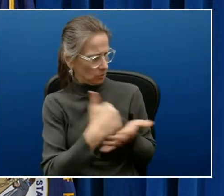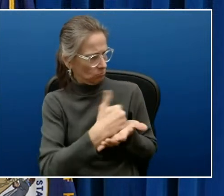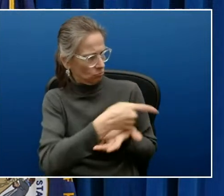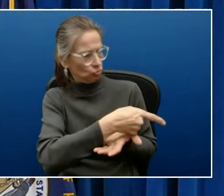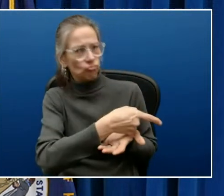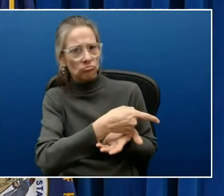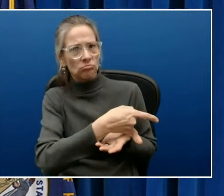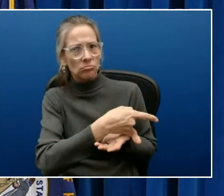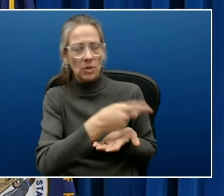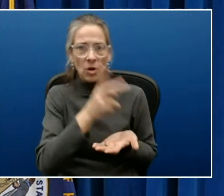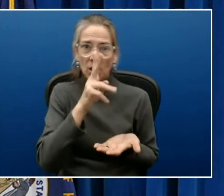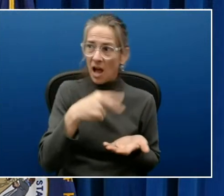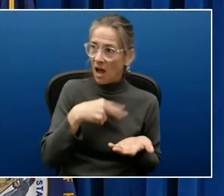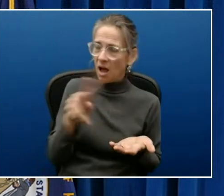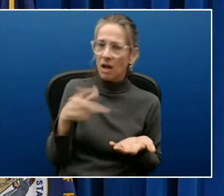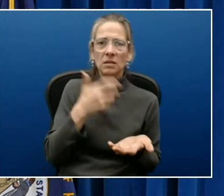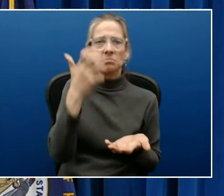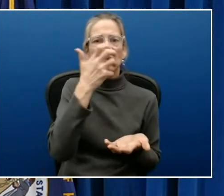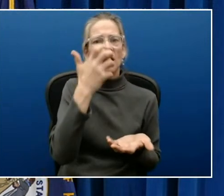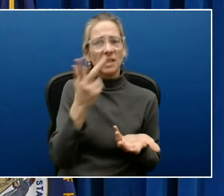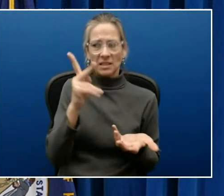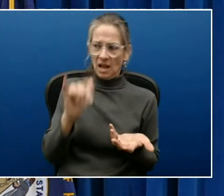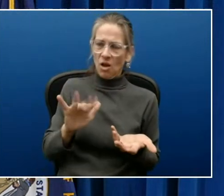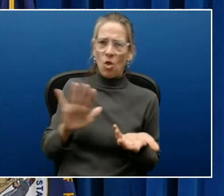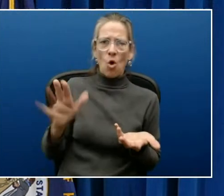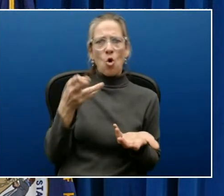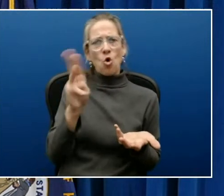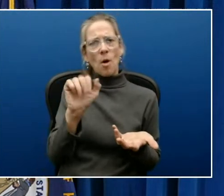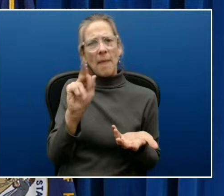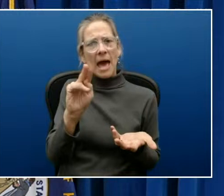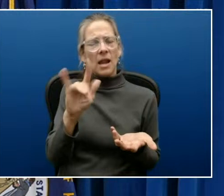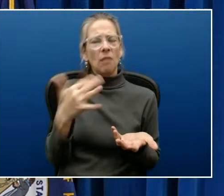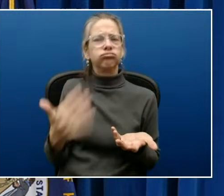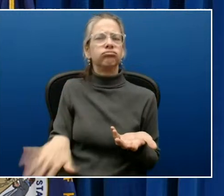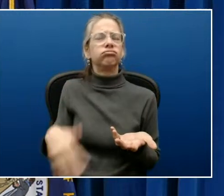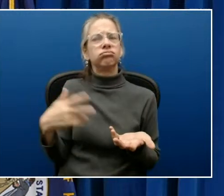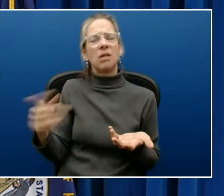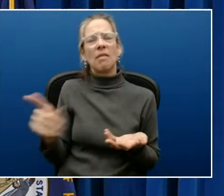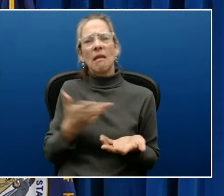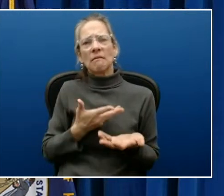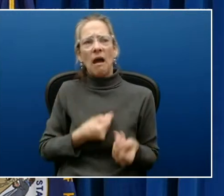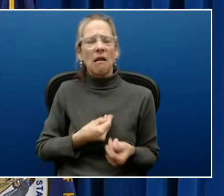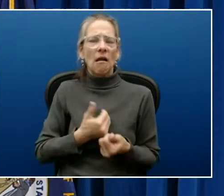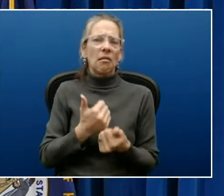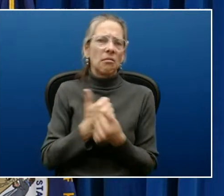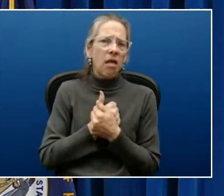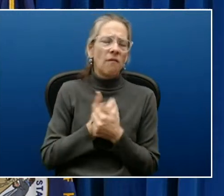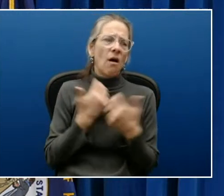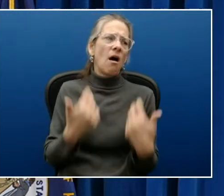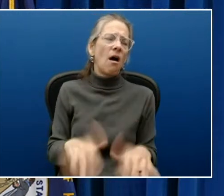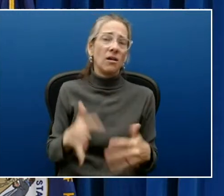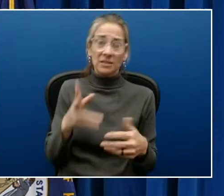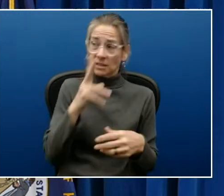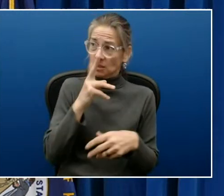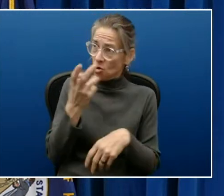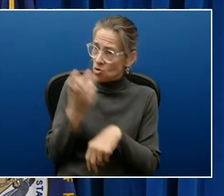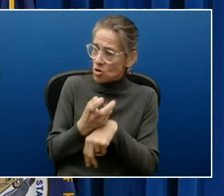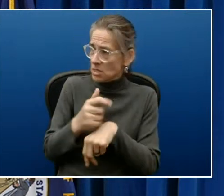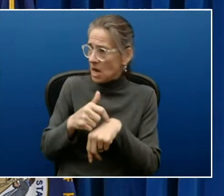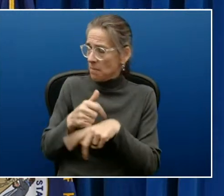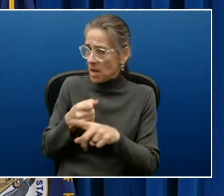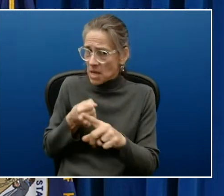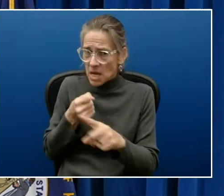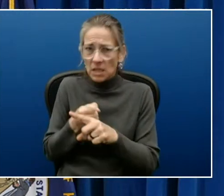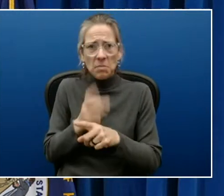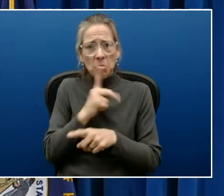the humanity of Kentuckians, the kindness and the love, and you never see it more than at times of great difficulty. And the way a lot of people help